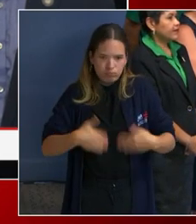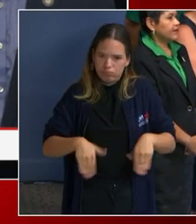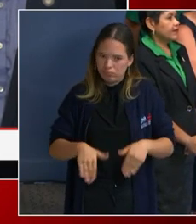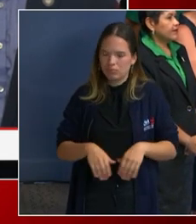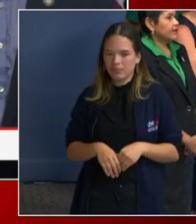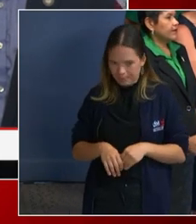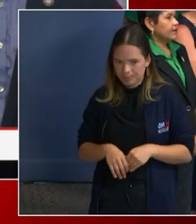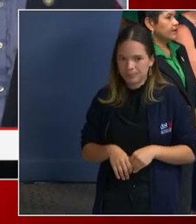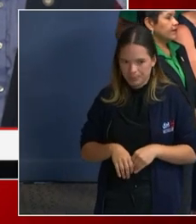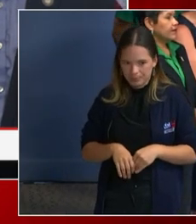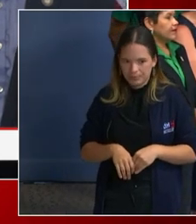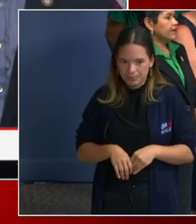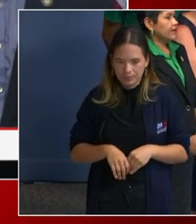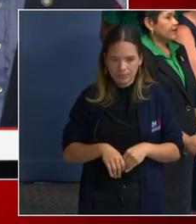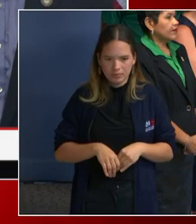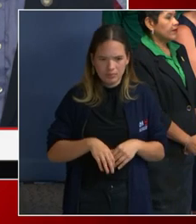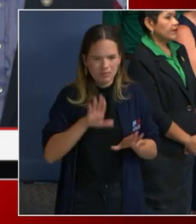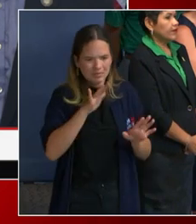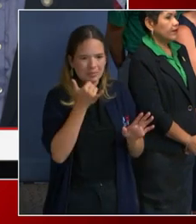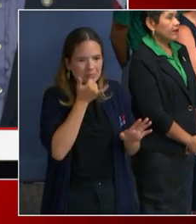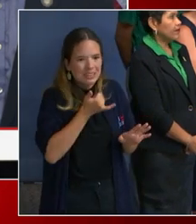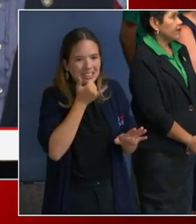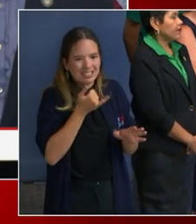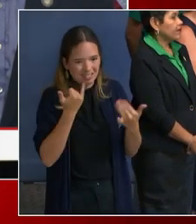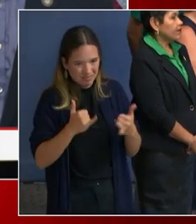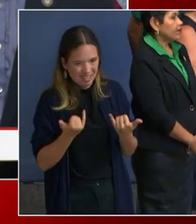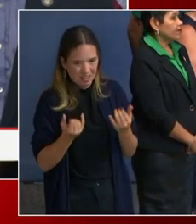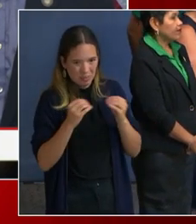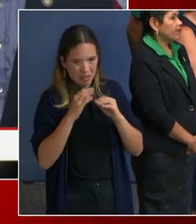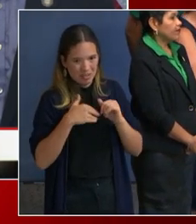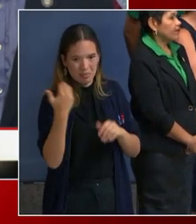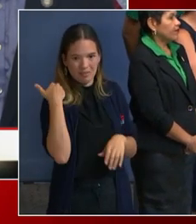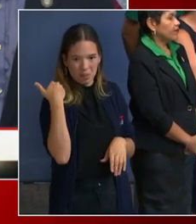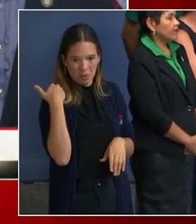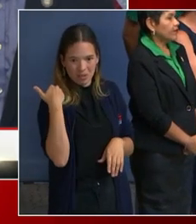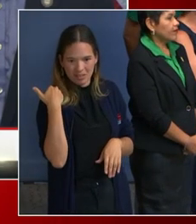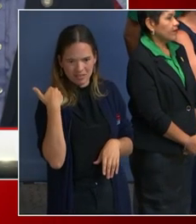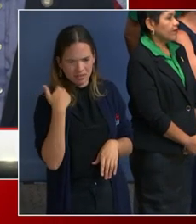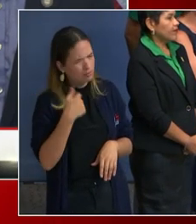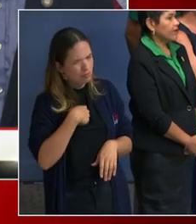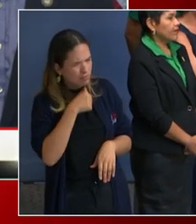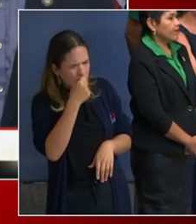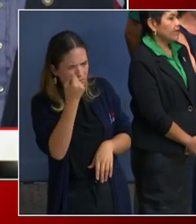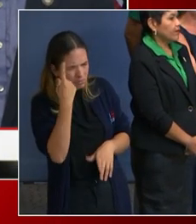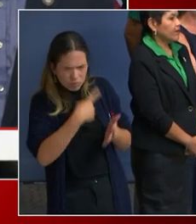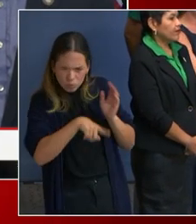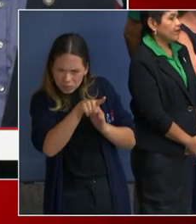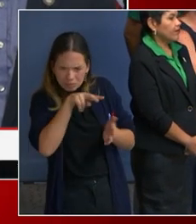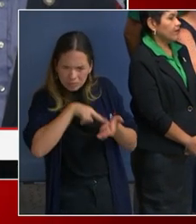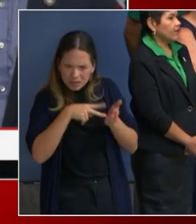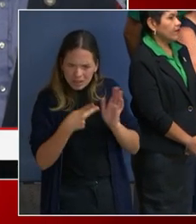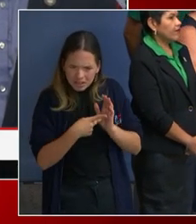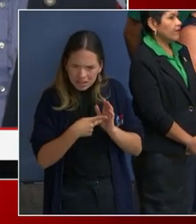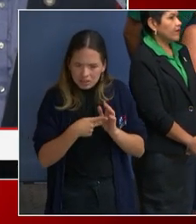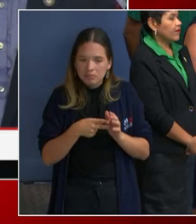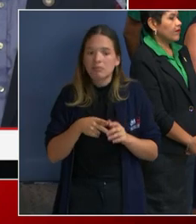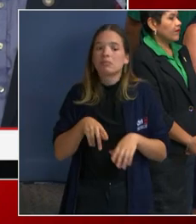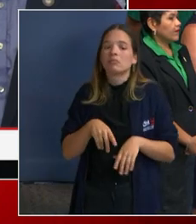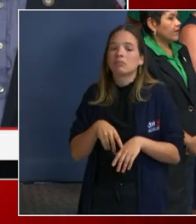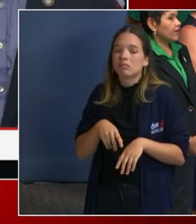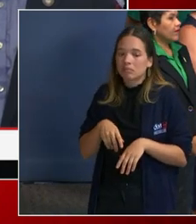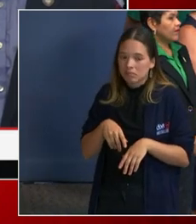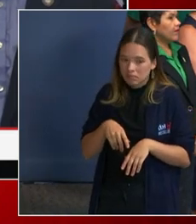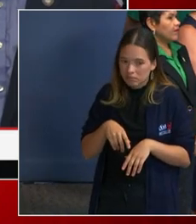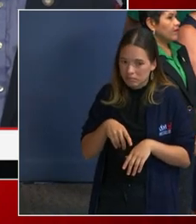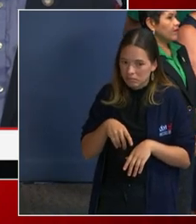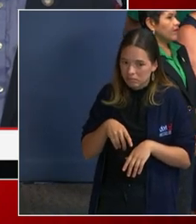were? I have no idea what you're referring to. Mistakes that are made in dispatch. I'm sorry? Mistakes that are